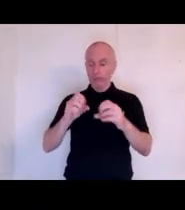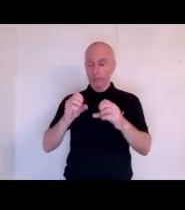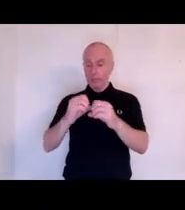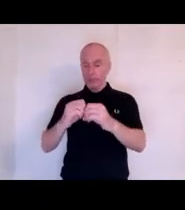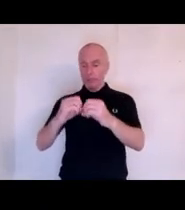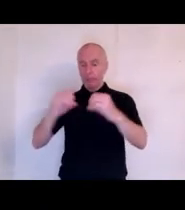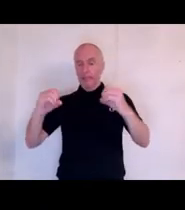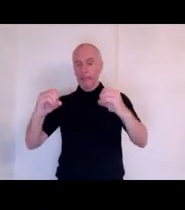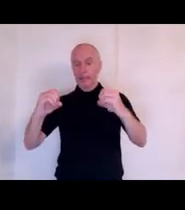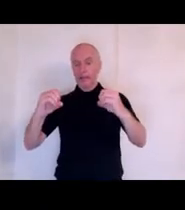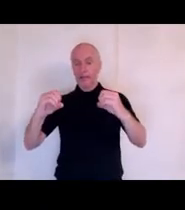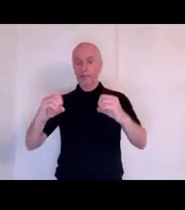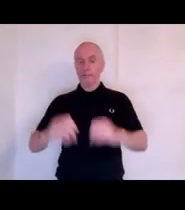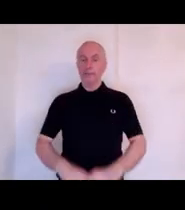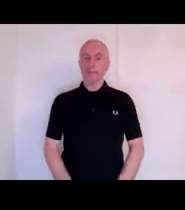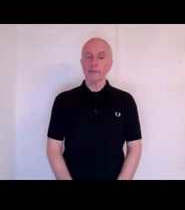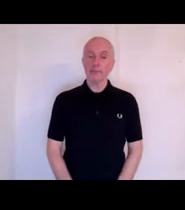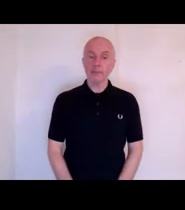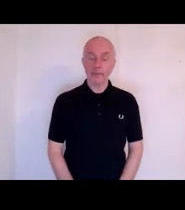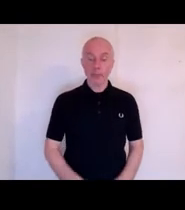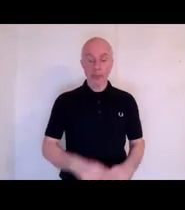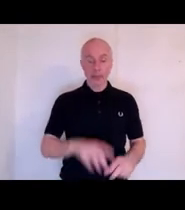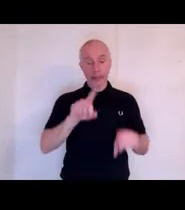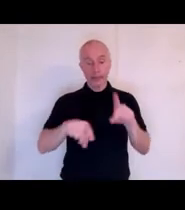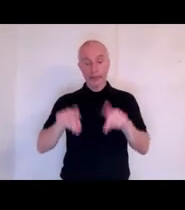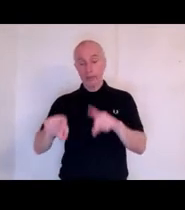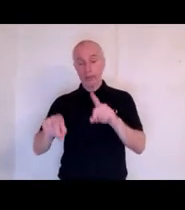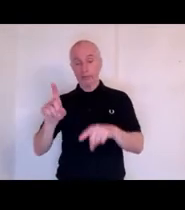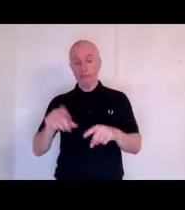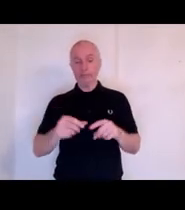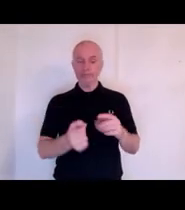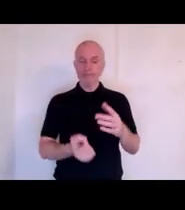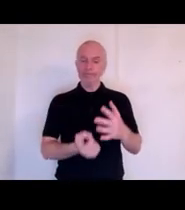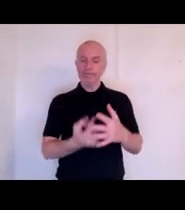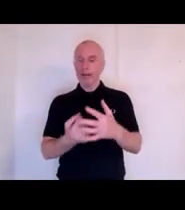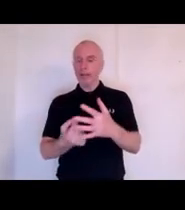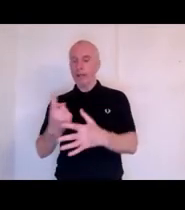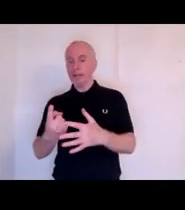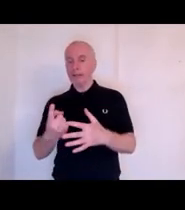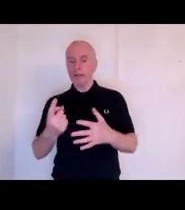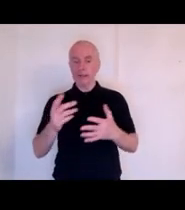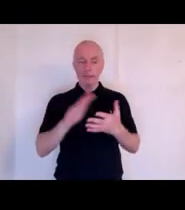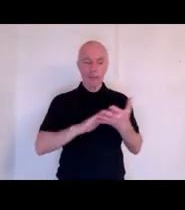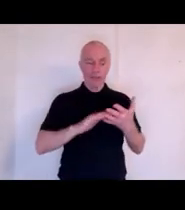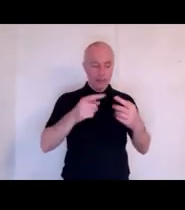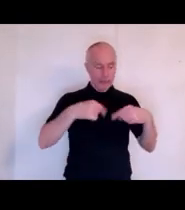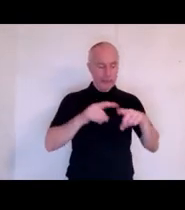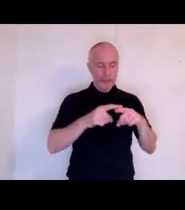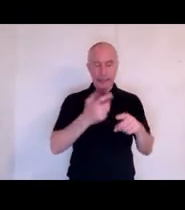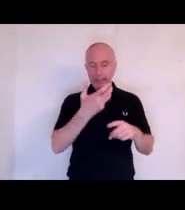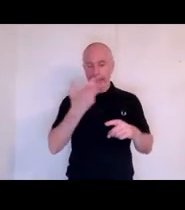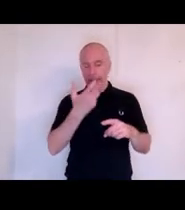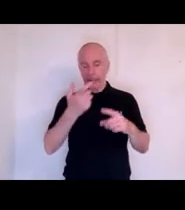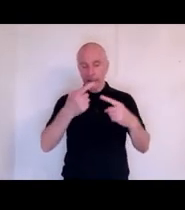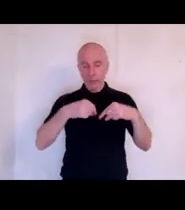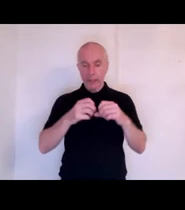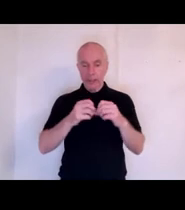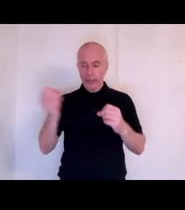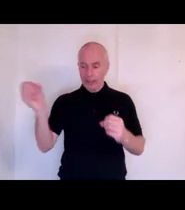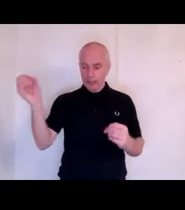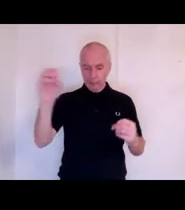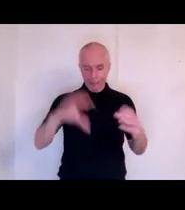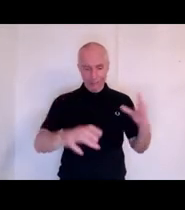And the number of different events going on with that affects how much heat we are dumping into the centre of the fuel.